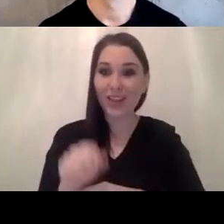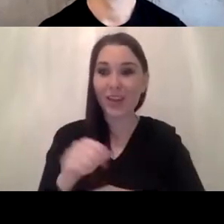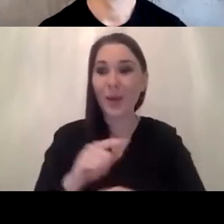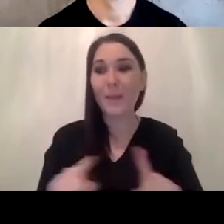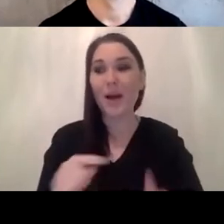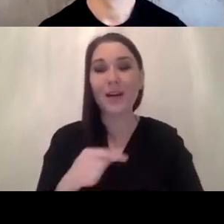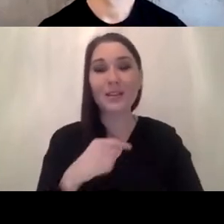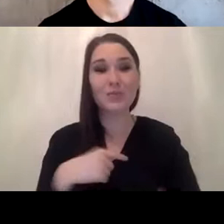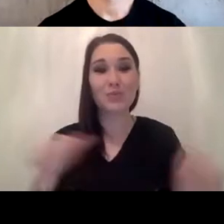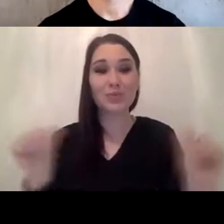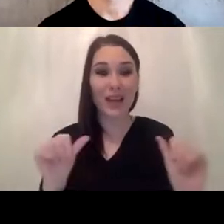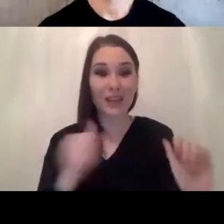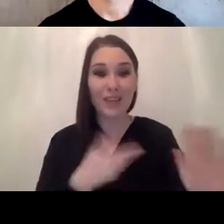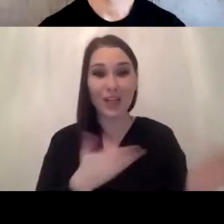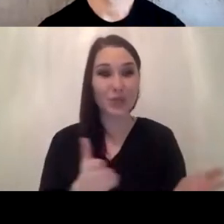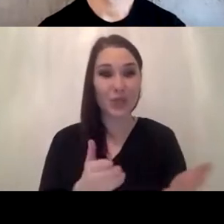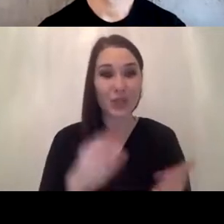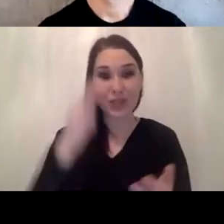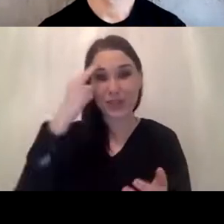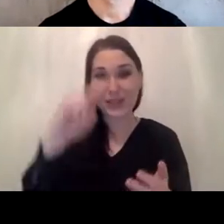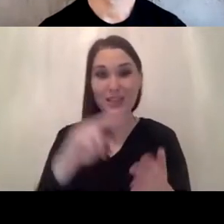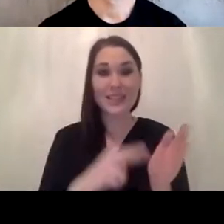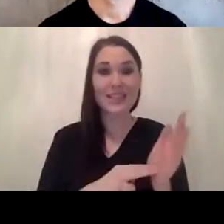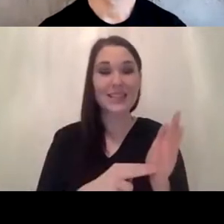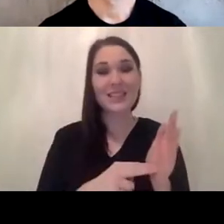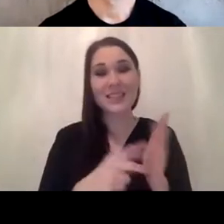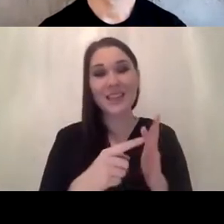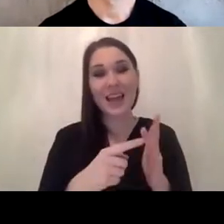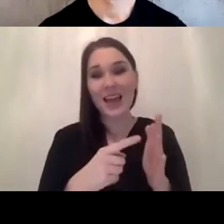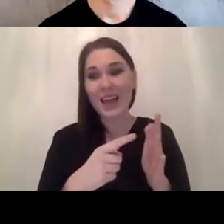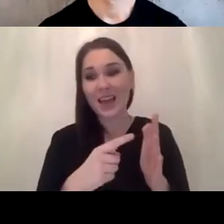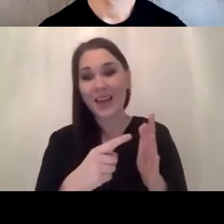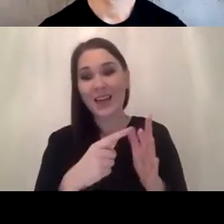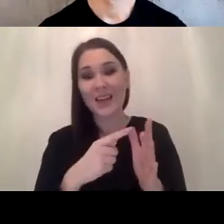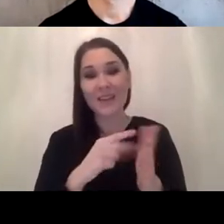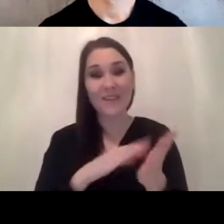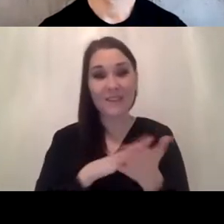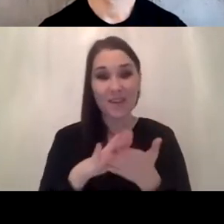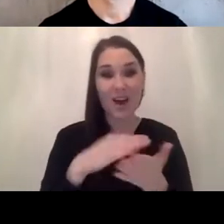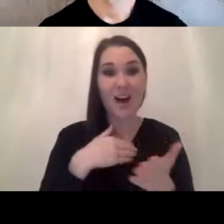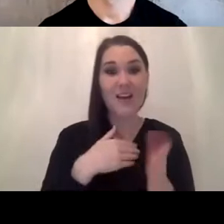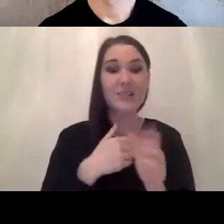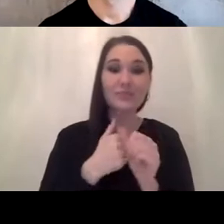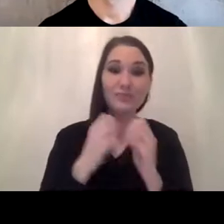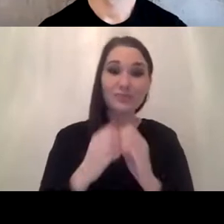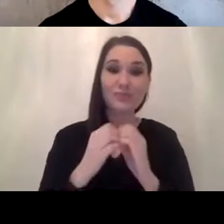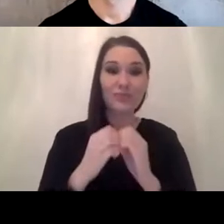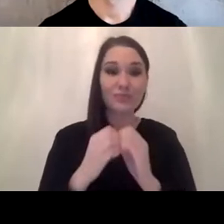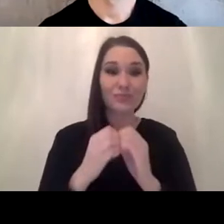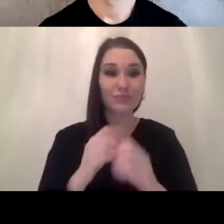a brief intro. So I'm Neve. I studied visual communication in NCAD. Graduated